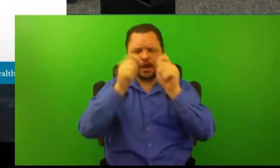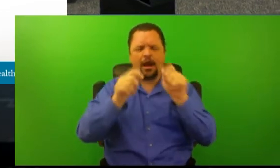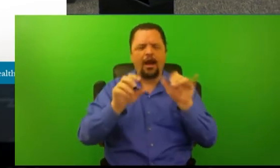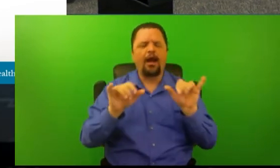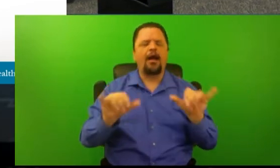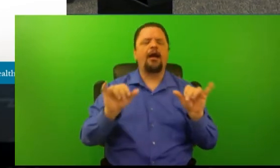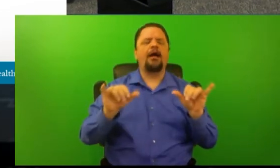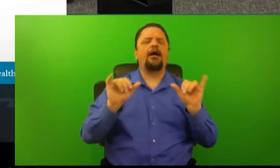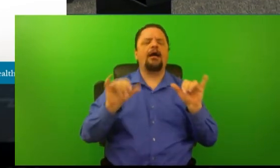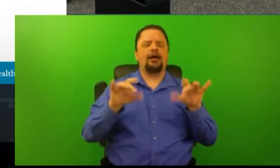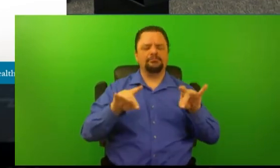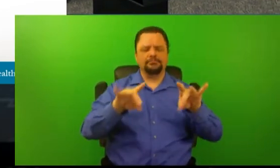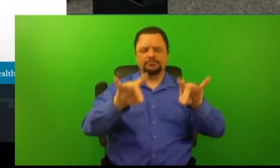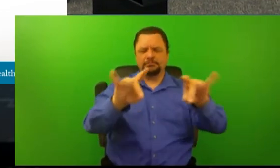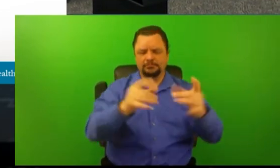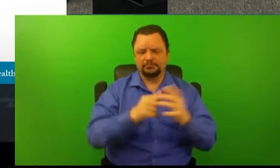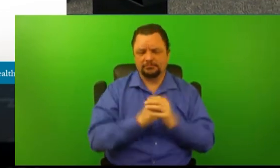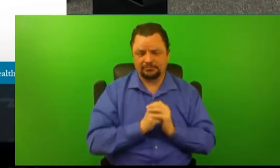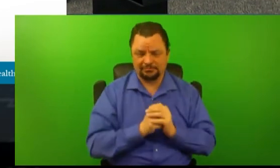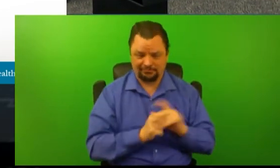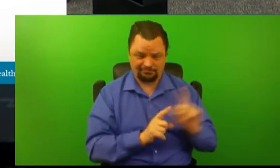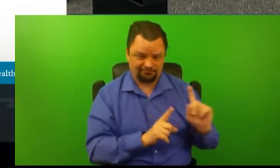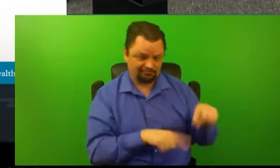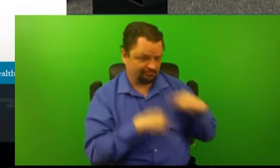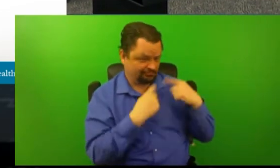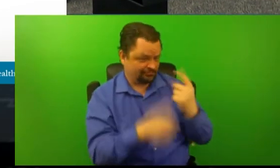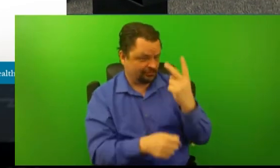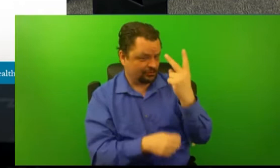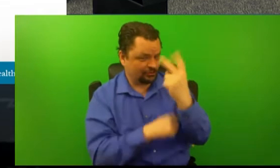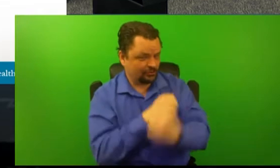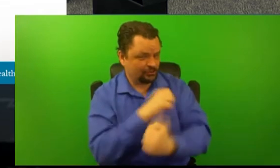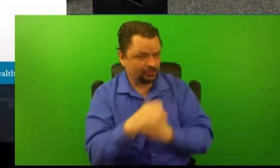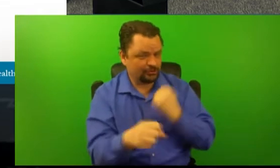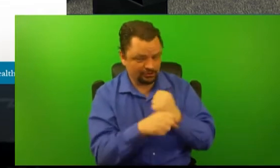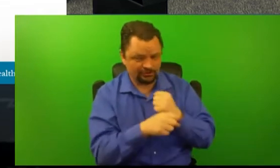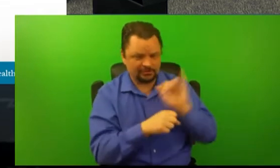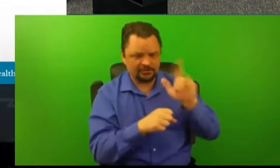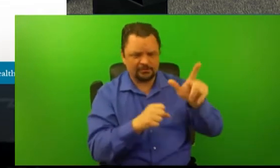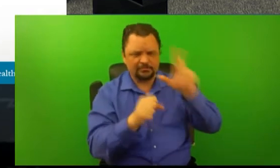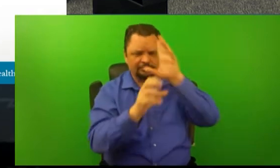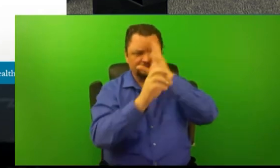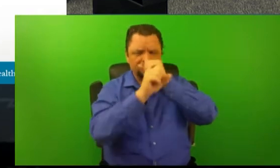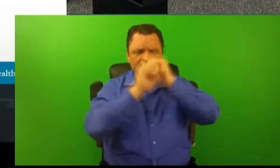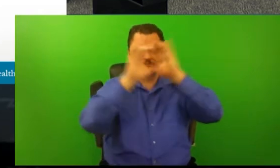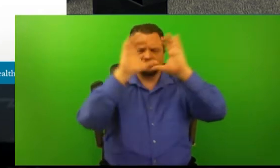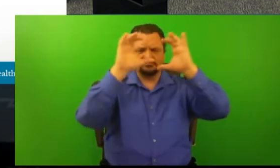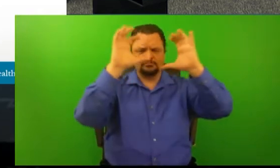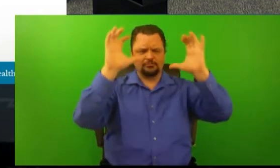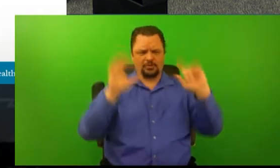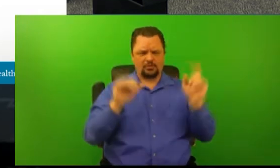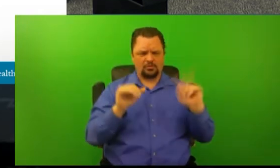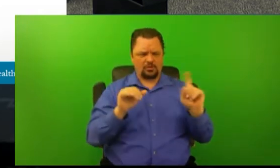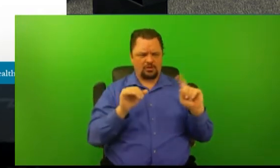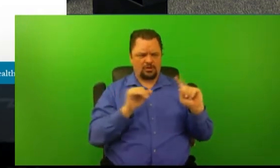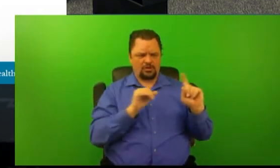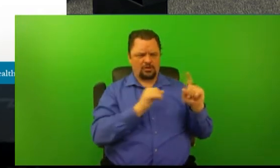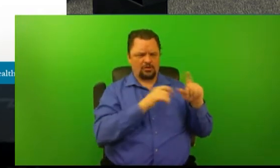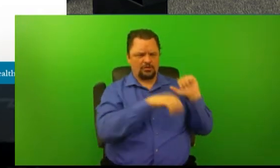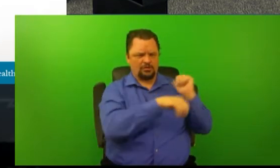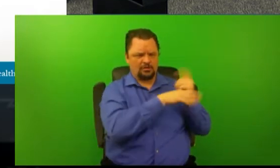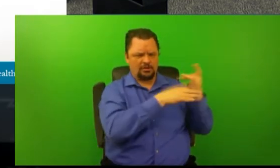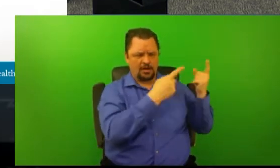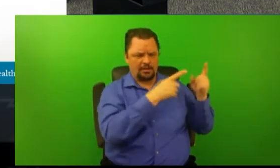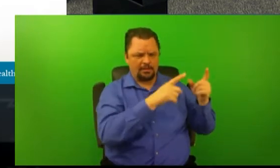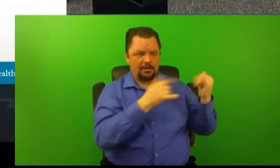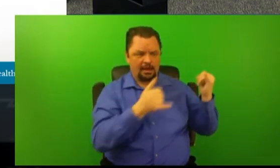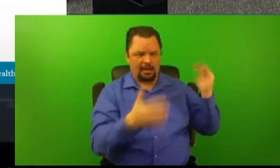the course of the last 2 years, that visual of where we've been and the steep decline in cases that we've seen recently adds